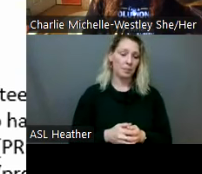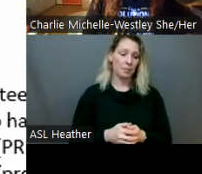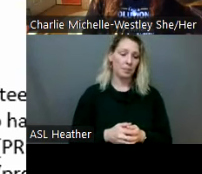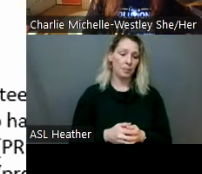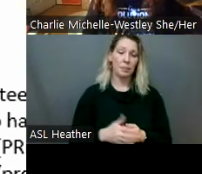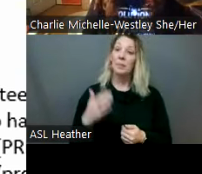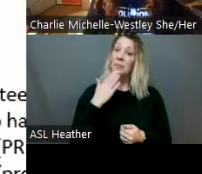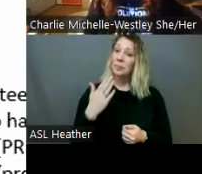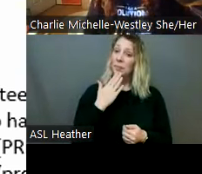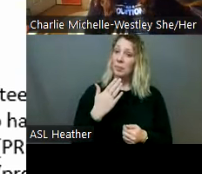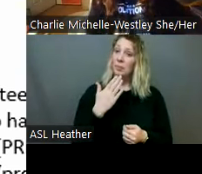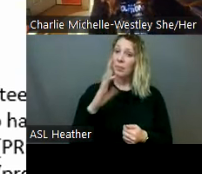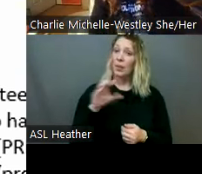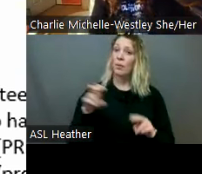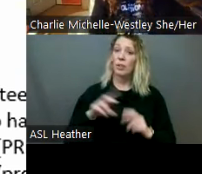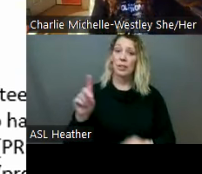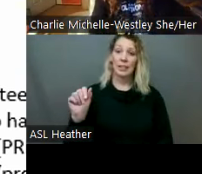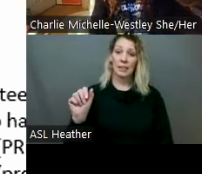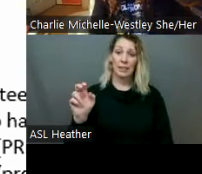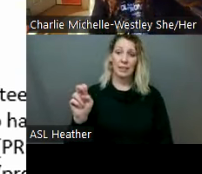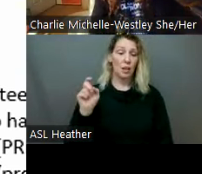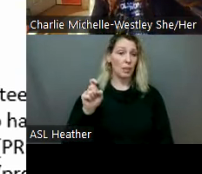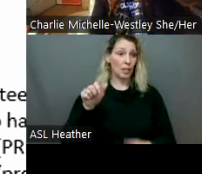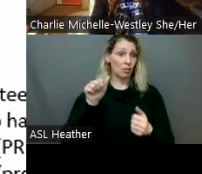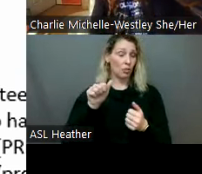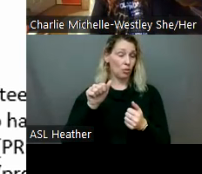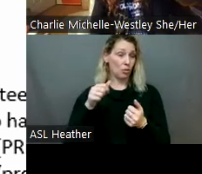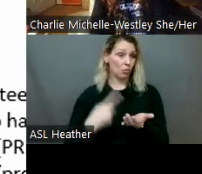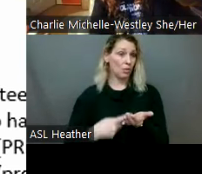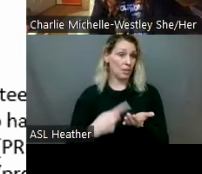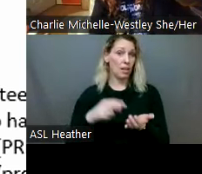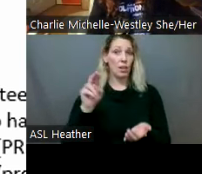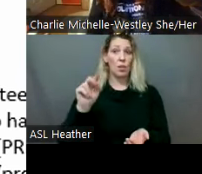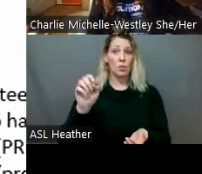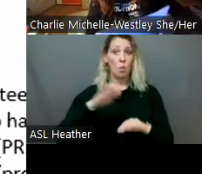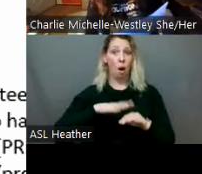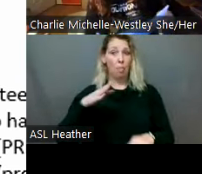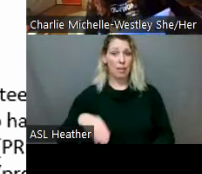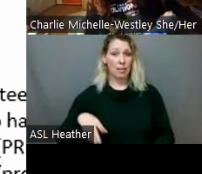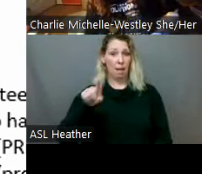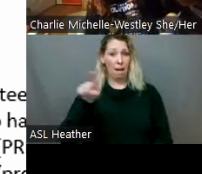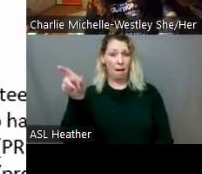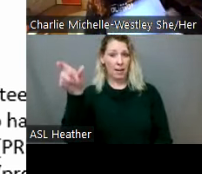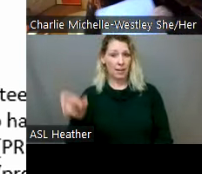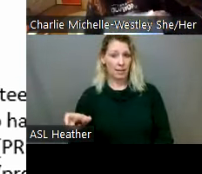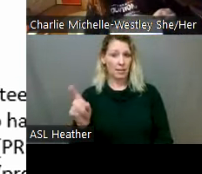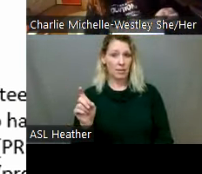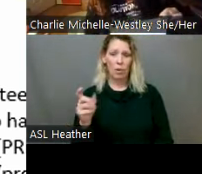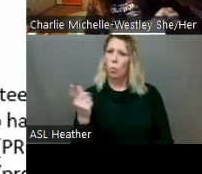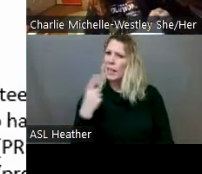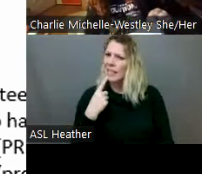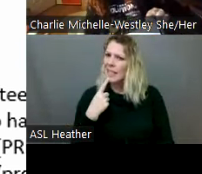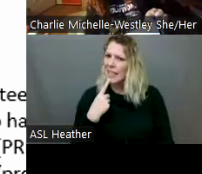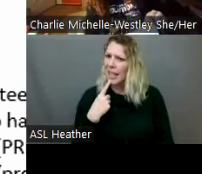Thank you, Co-Chair Dan. Do we need to address the note on the side? Oh, what does it